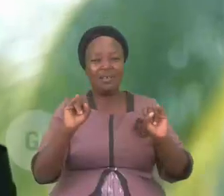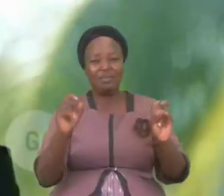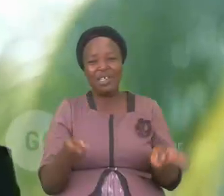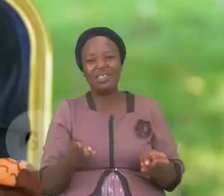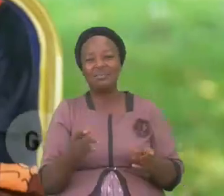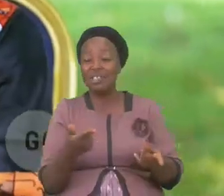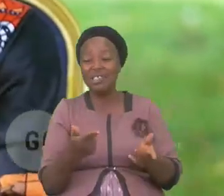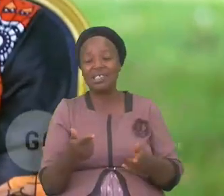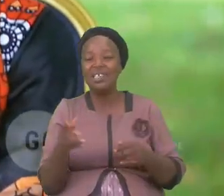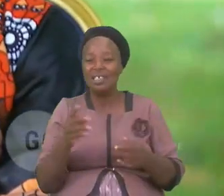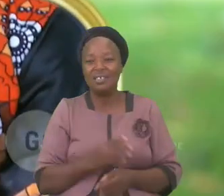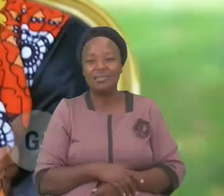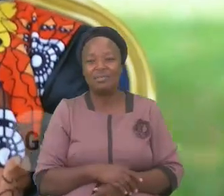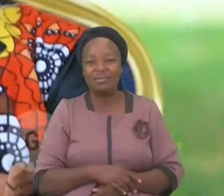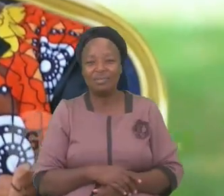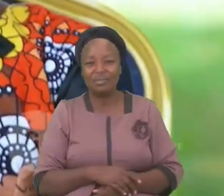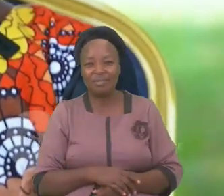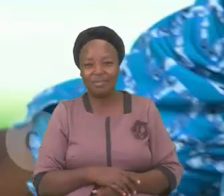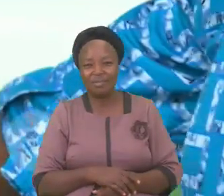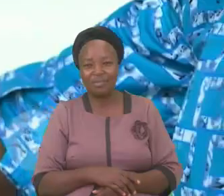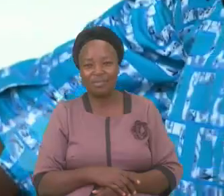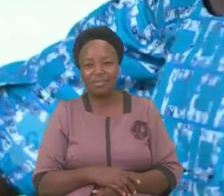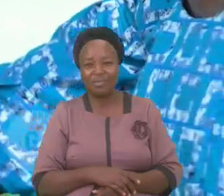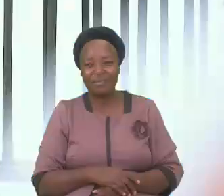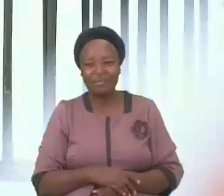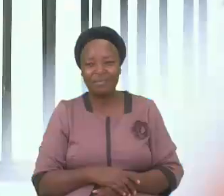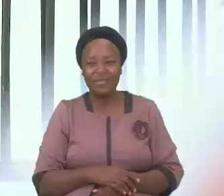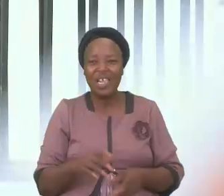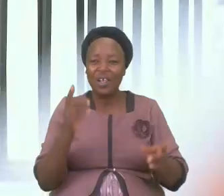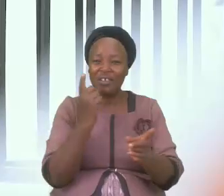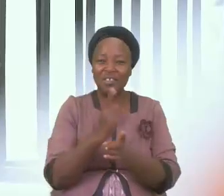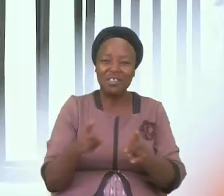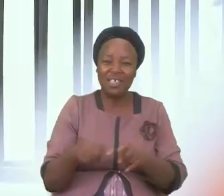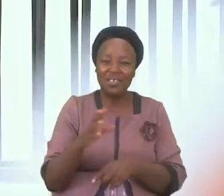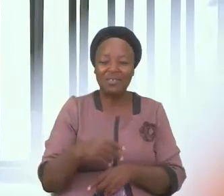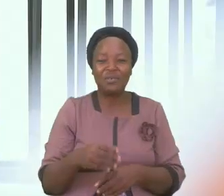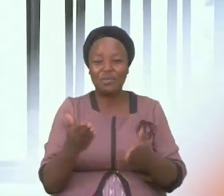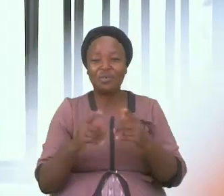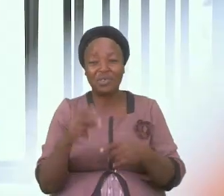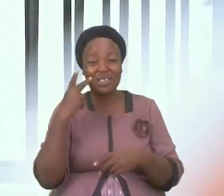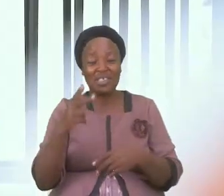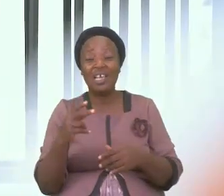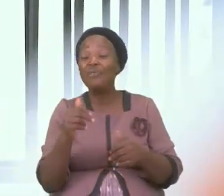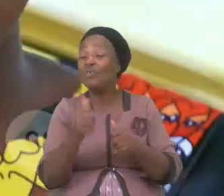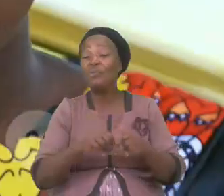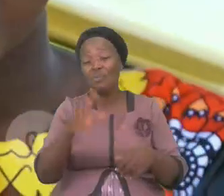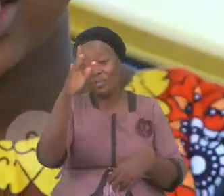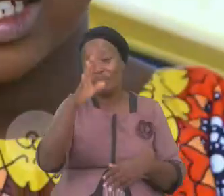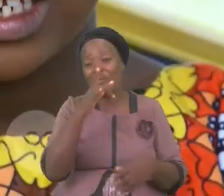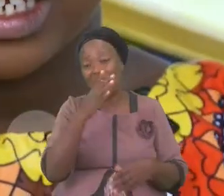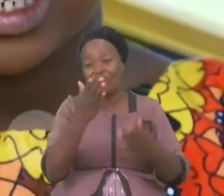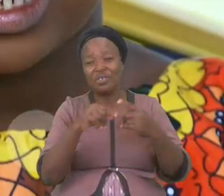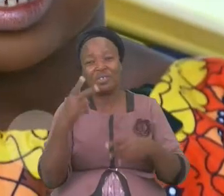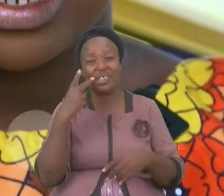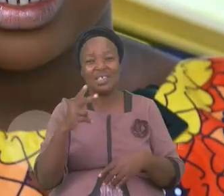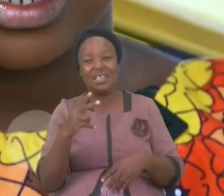see your child talk, hear, see. Suddenly, my daughter, Blessing, she started complaining